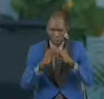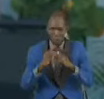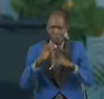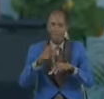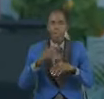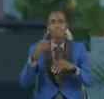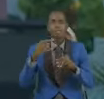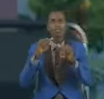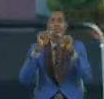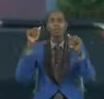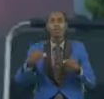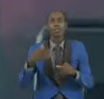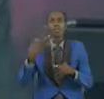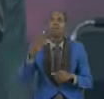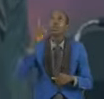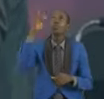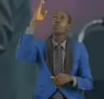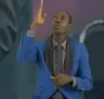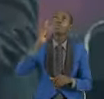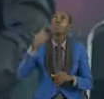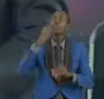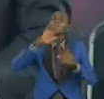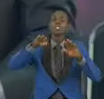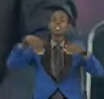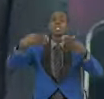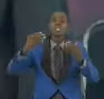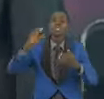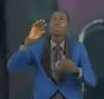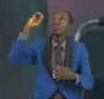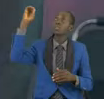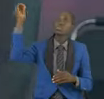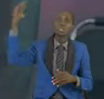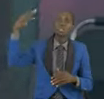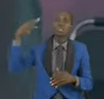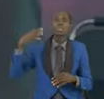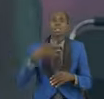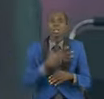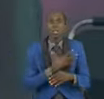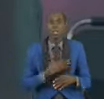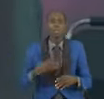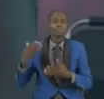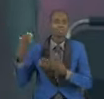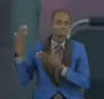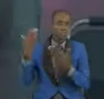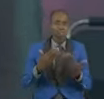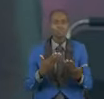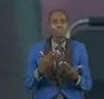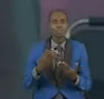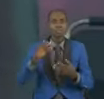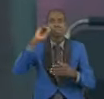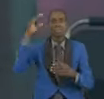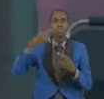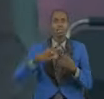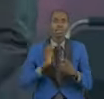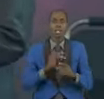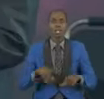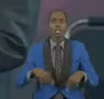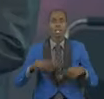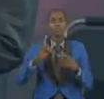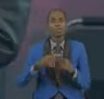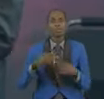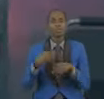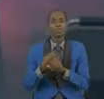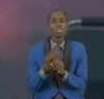grace, that comes to our lives and makes a change and makes a transformation.